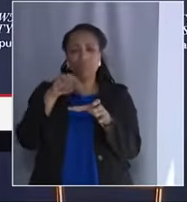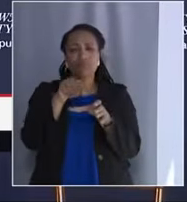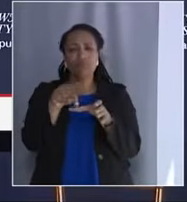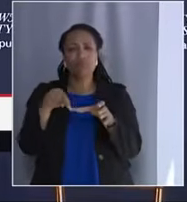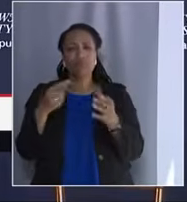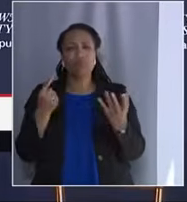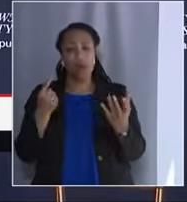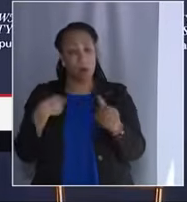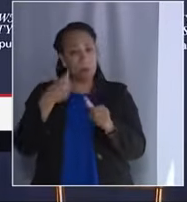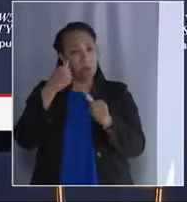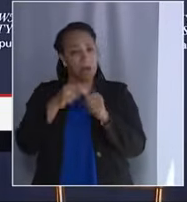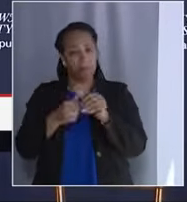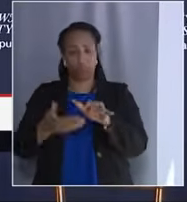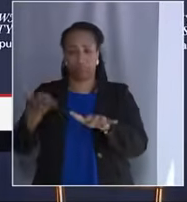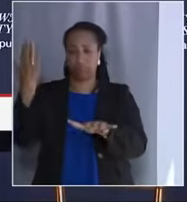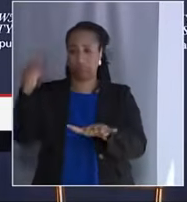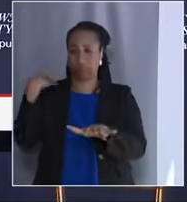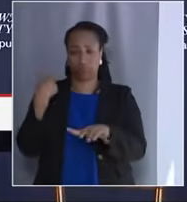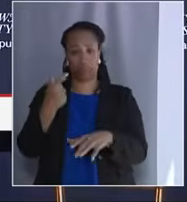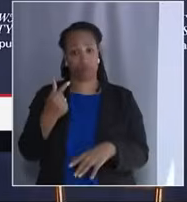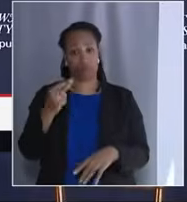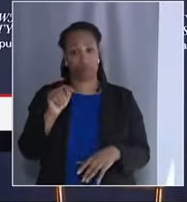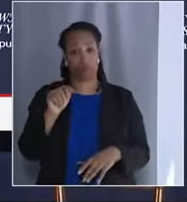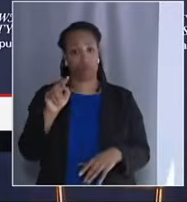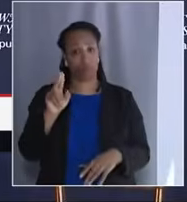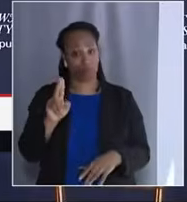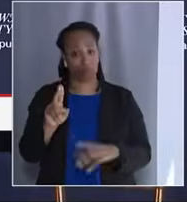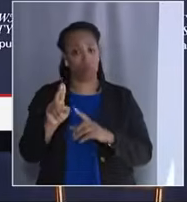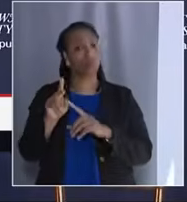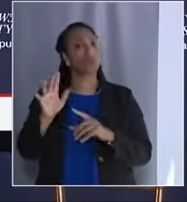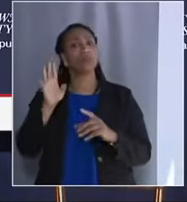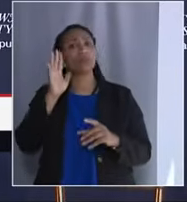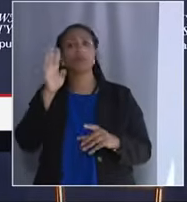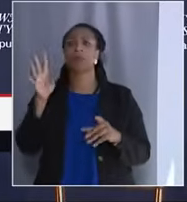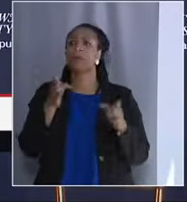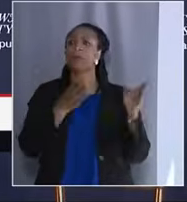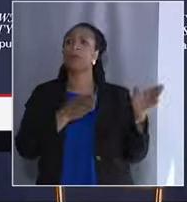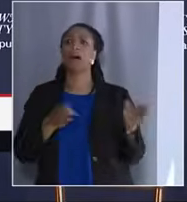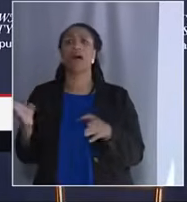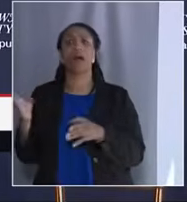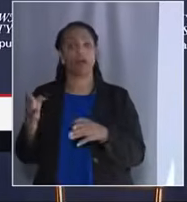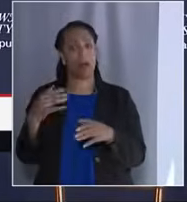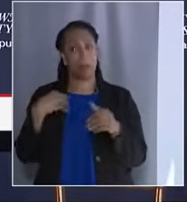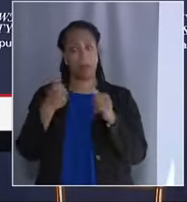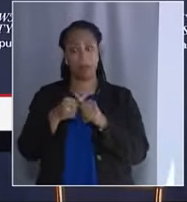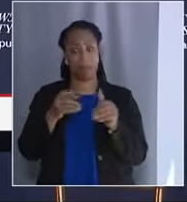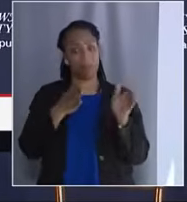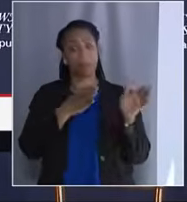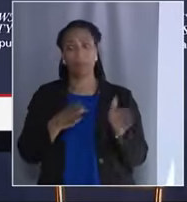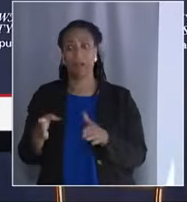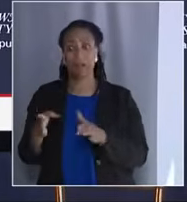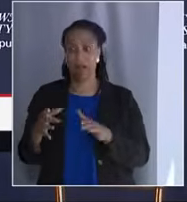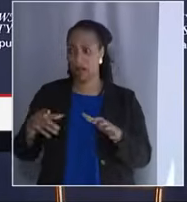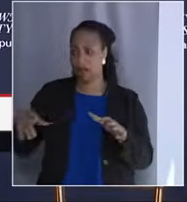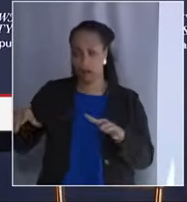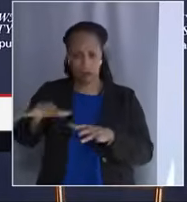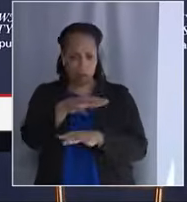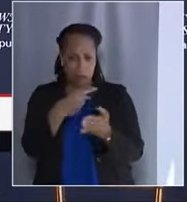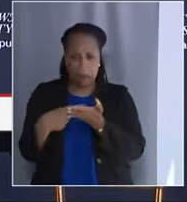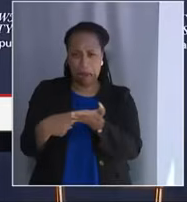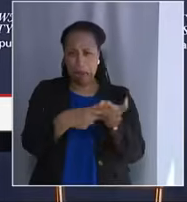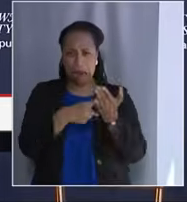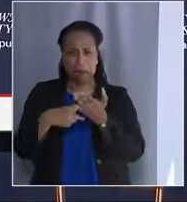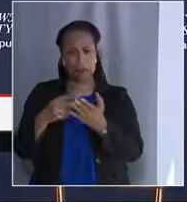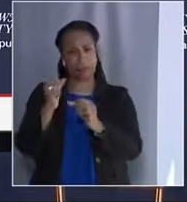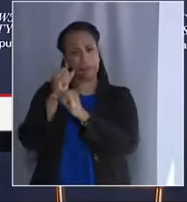many of you really worked hard to see this vision come to life. And building out this space that I think actually reknits a big part